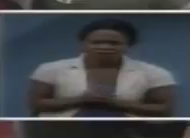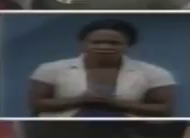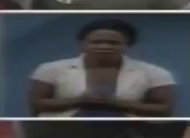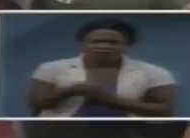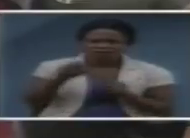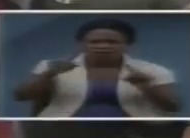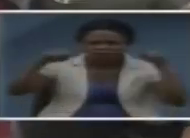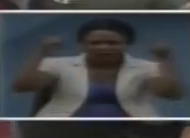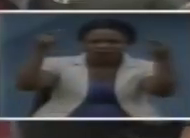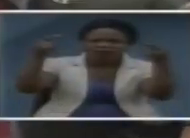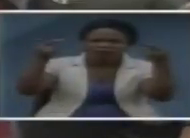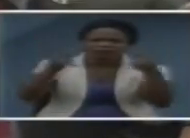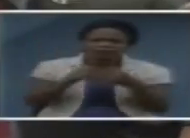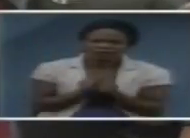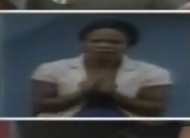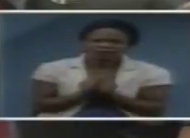prosperity,